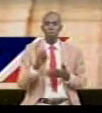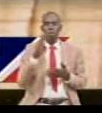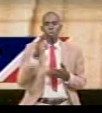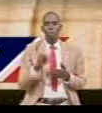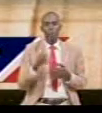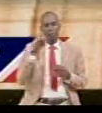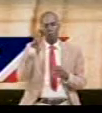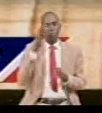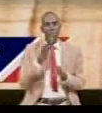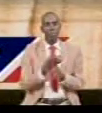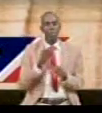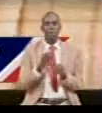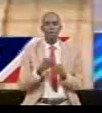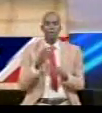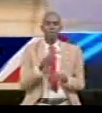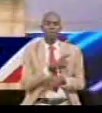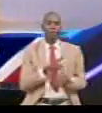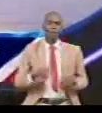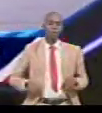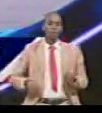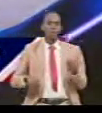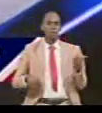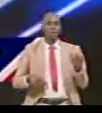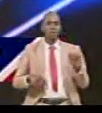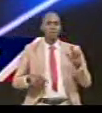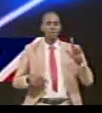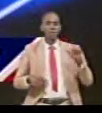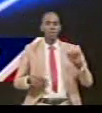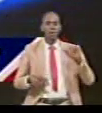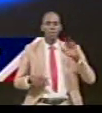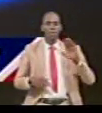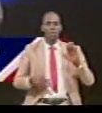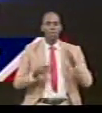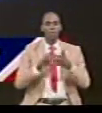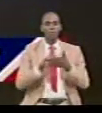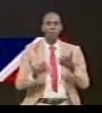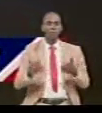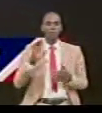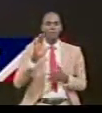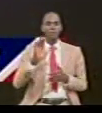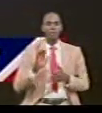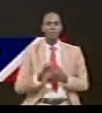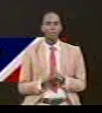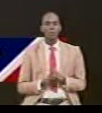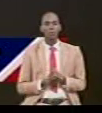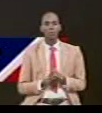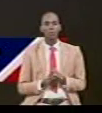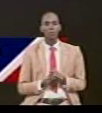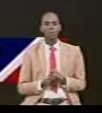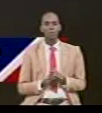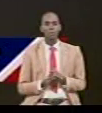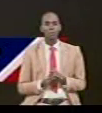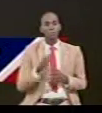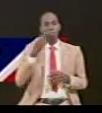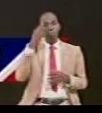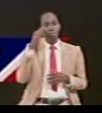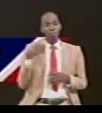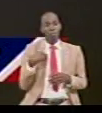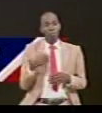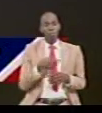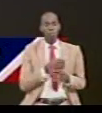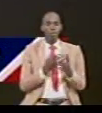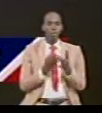in the Lord. It tells us in that Galatians chapter 5, verse 5, for we through the